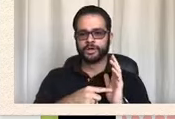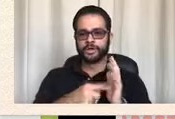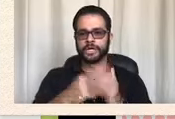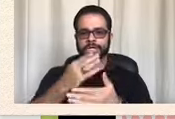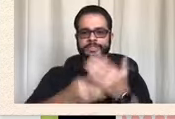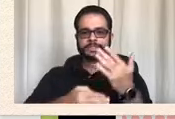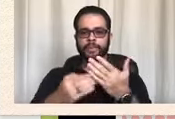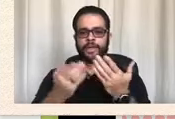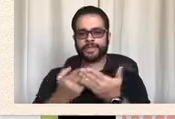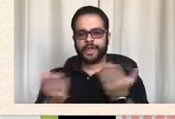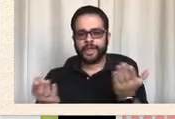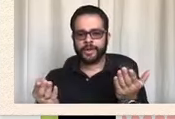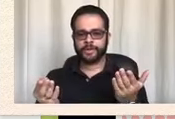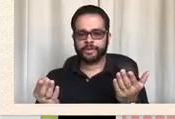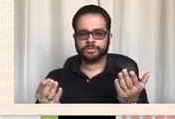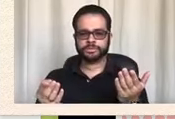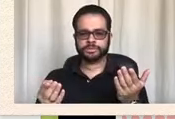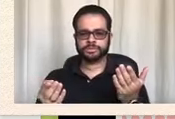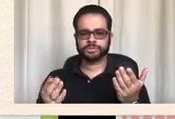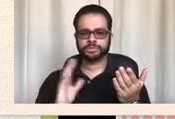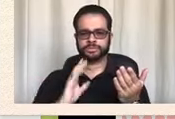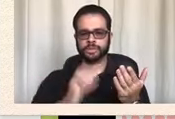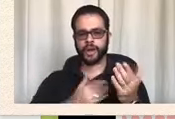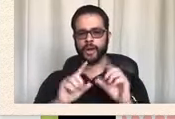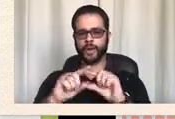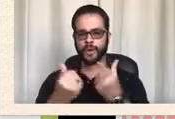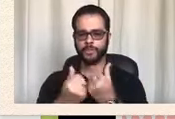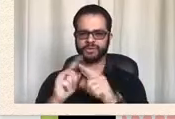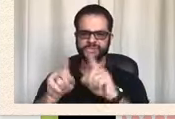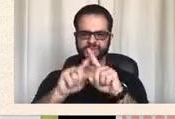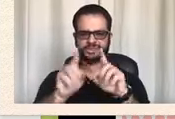our groups do.